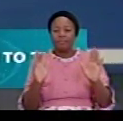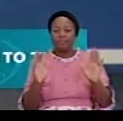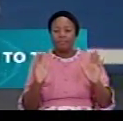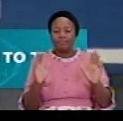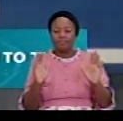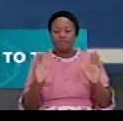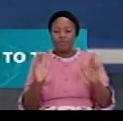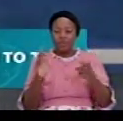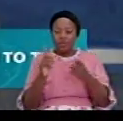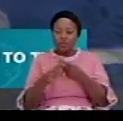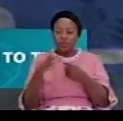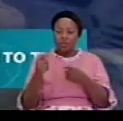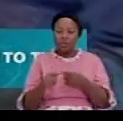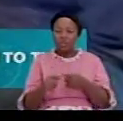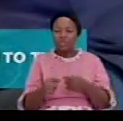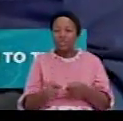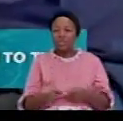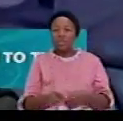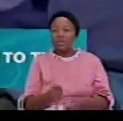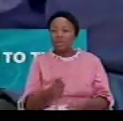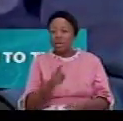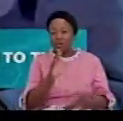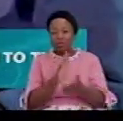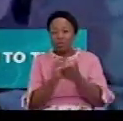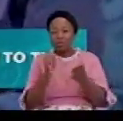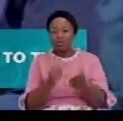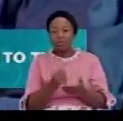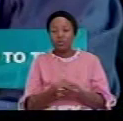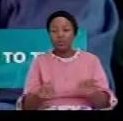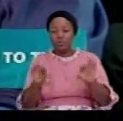to the trustworthy Redeemer.